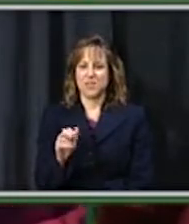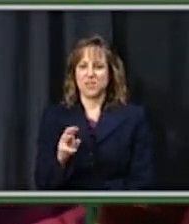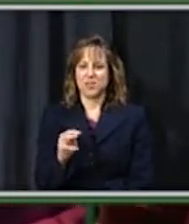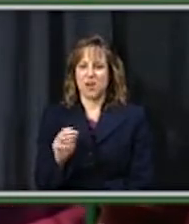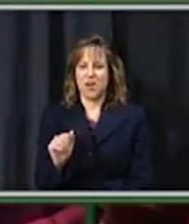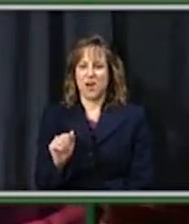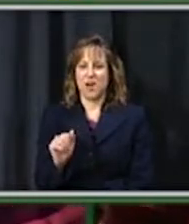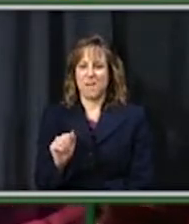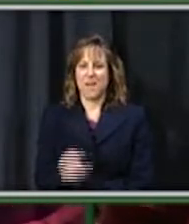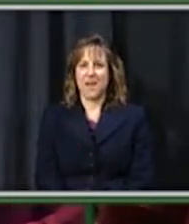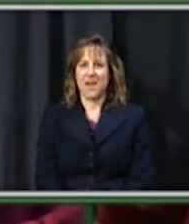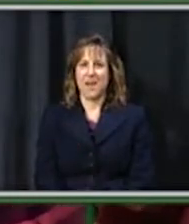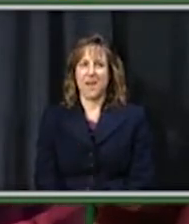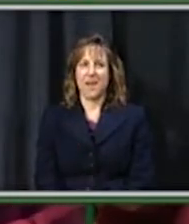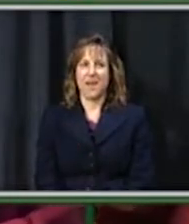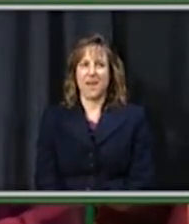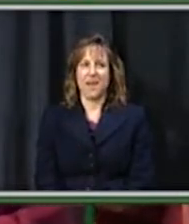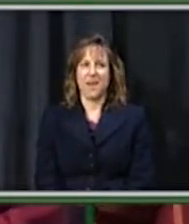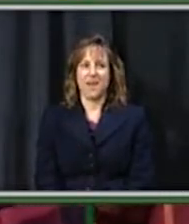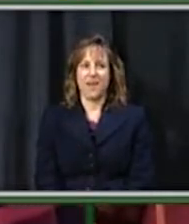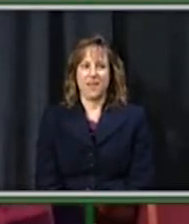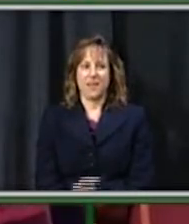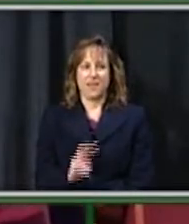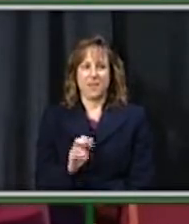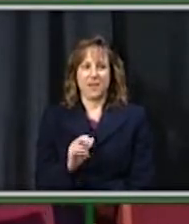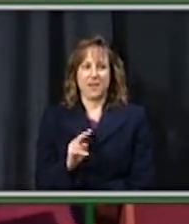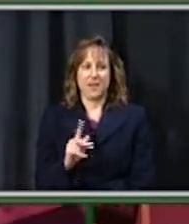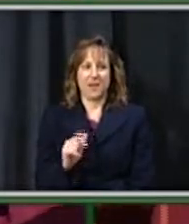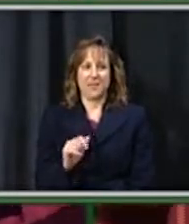Ikenna Zaidibe.